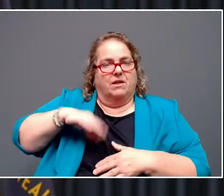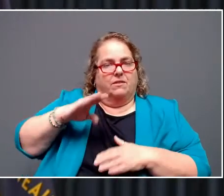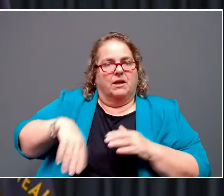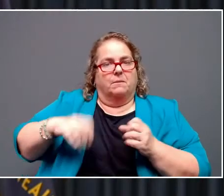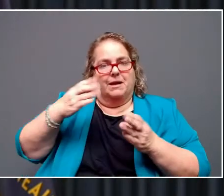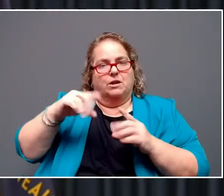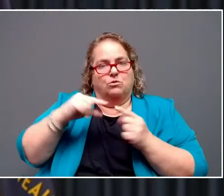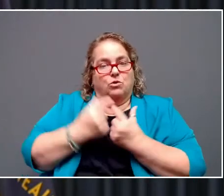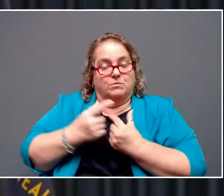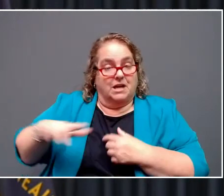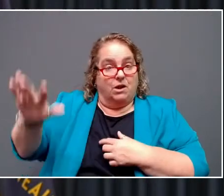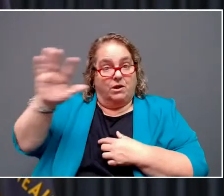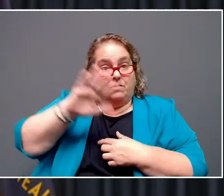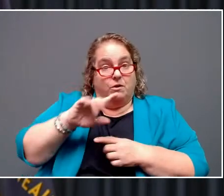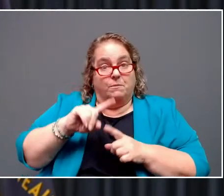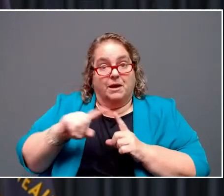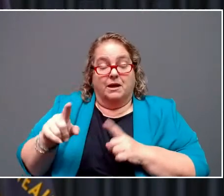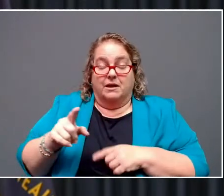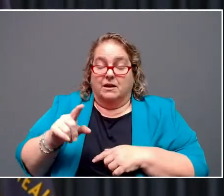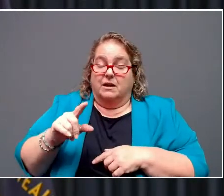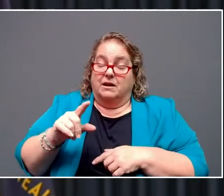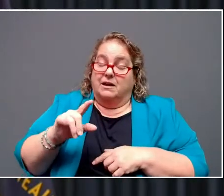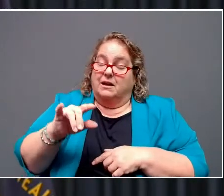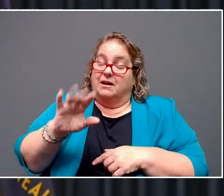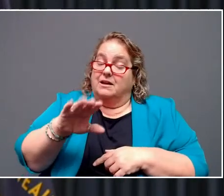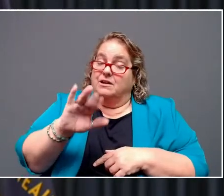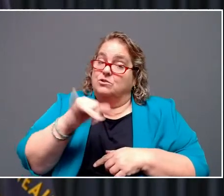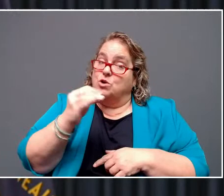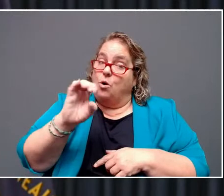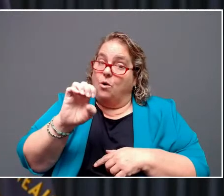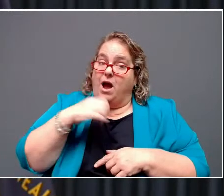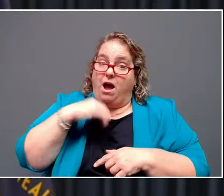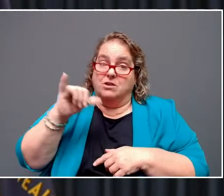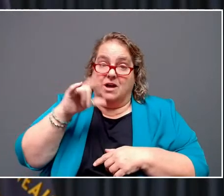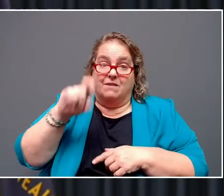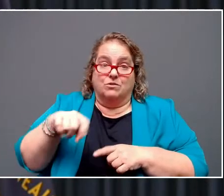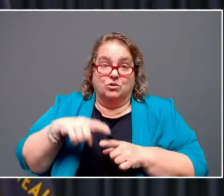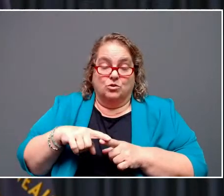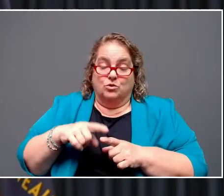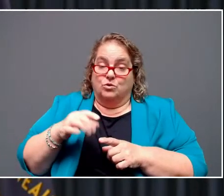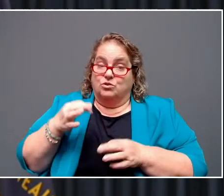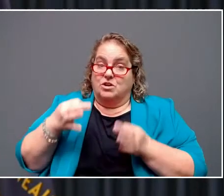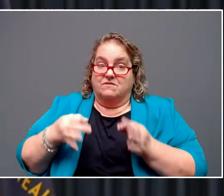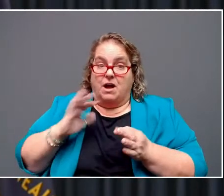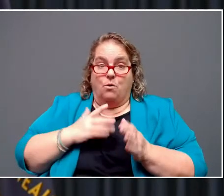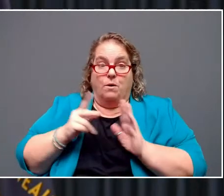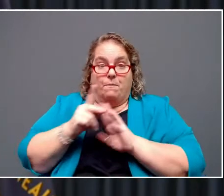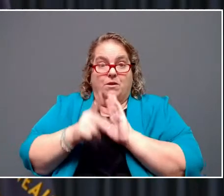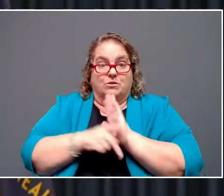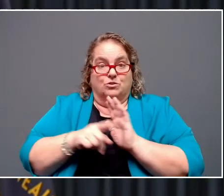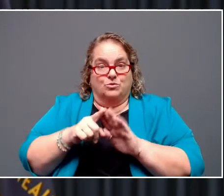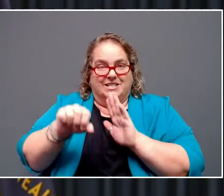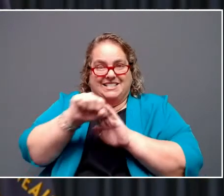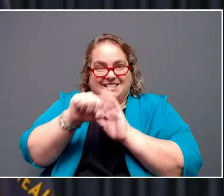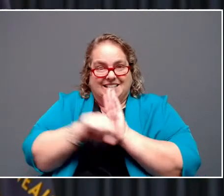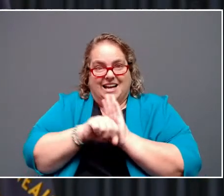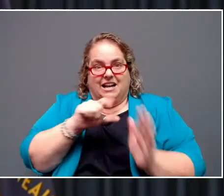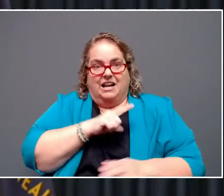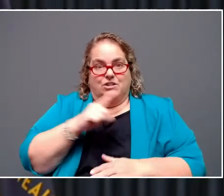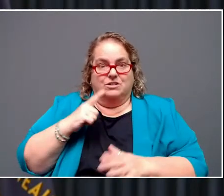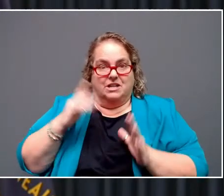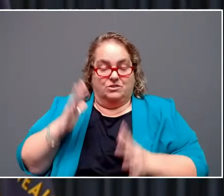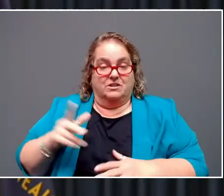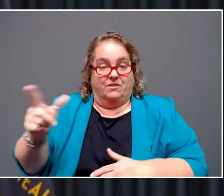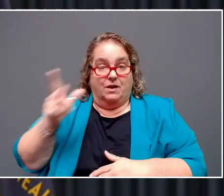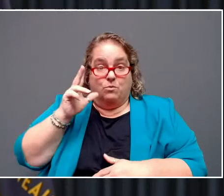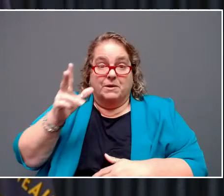But Joe, I also have to be able to justify our policies to a state legislature, and I think they're going to be hearing it in